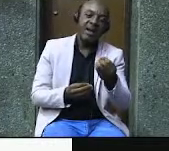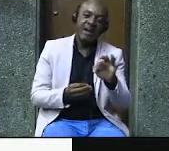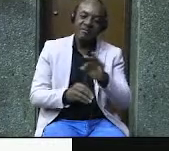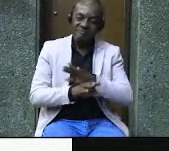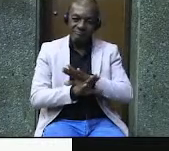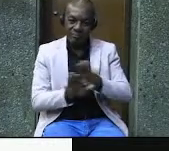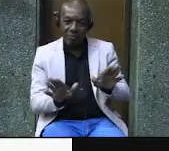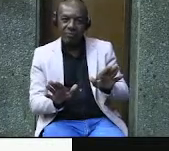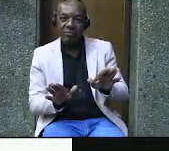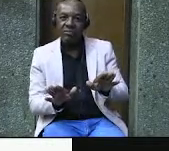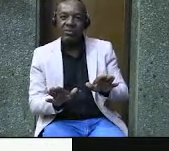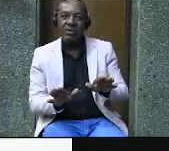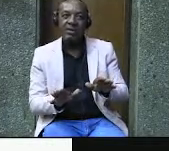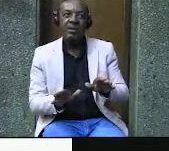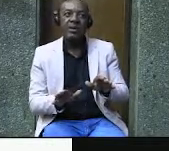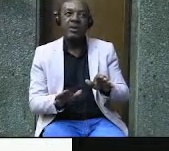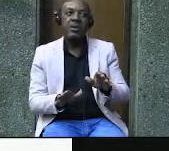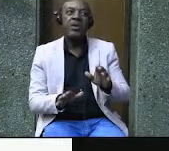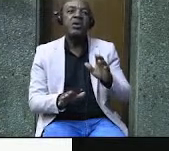invalid.